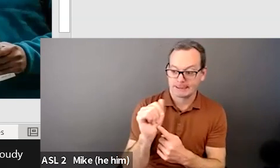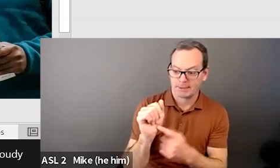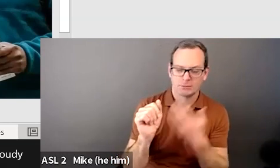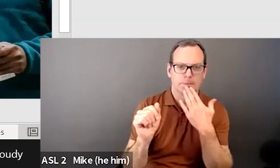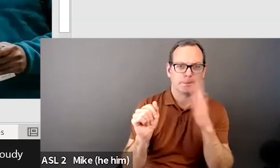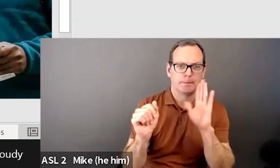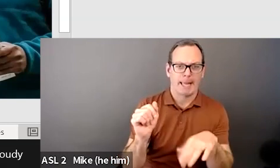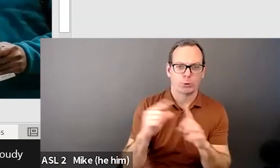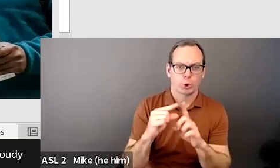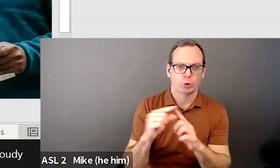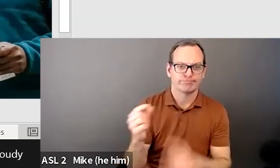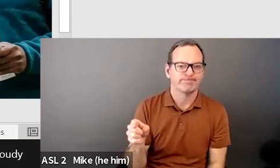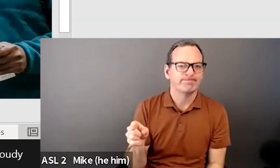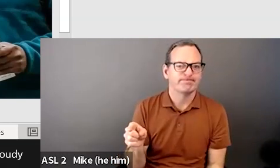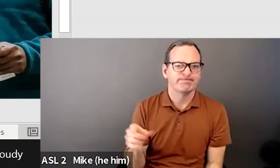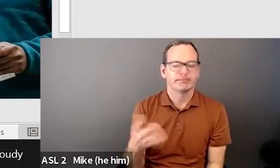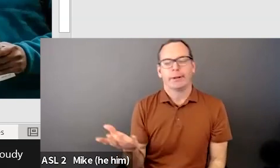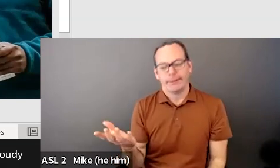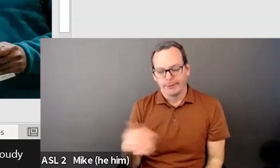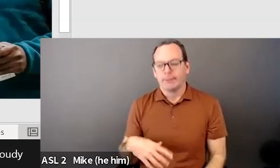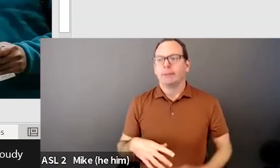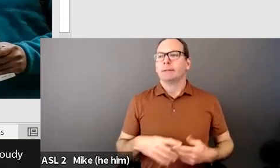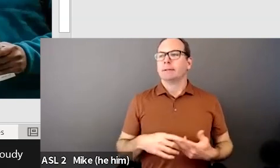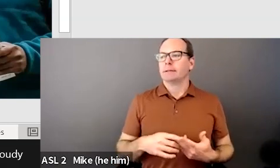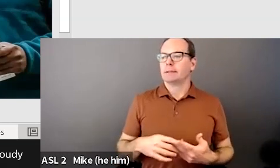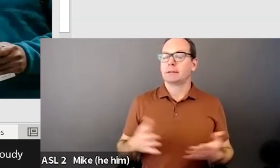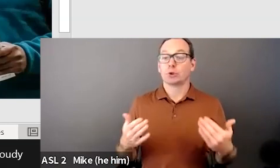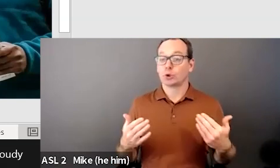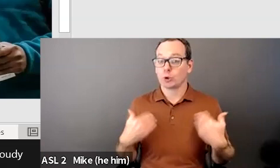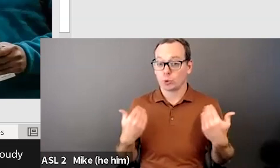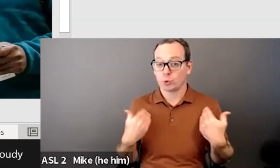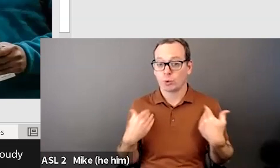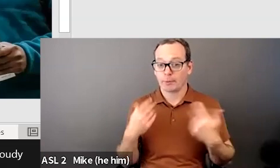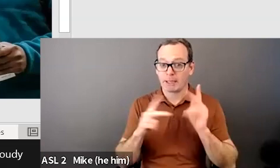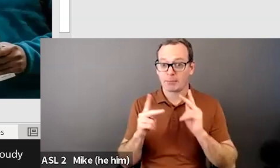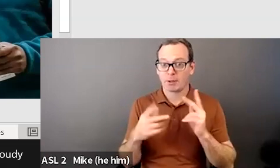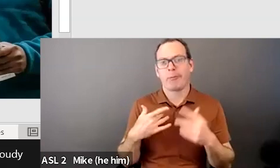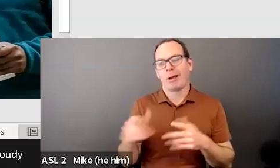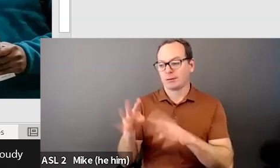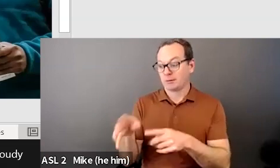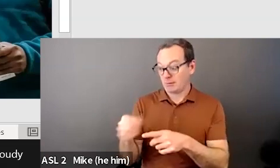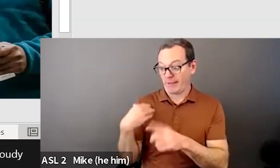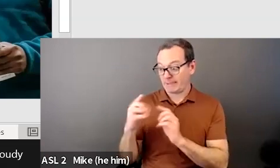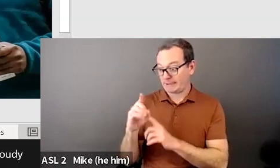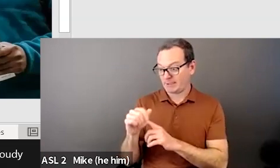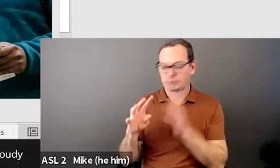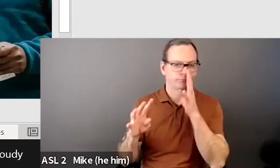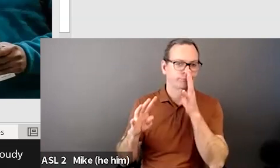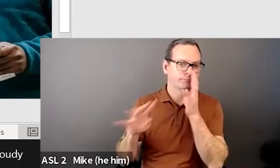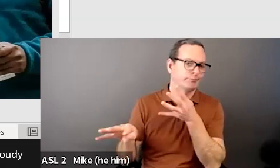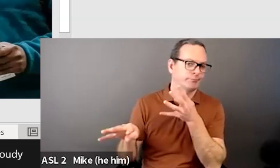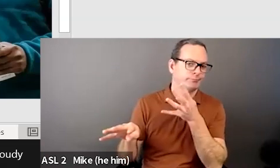And young people are often either ignored, or they are used